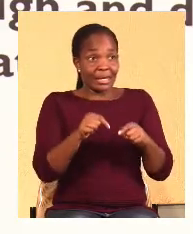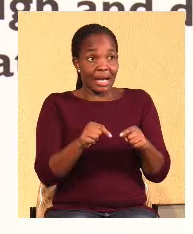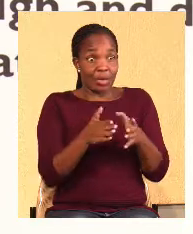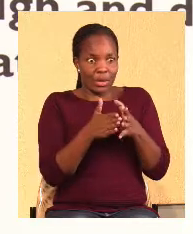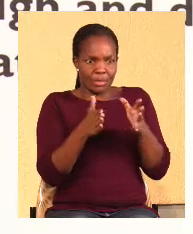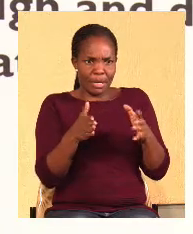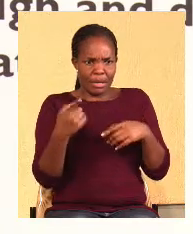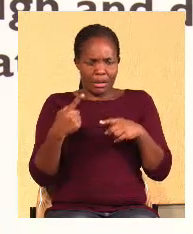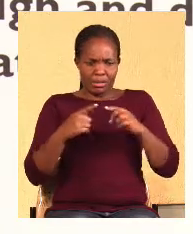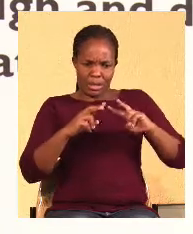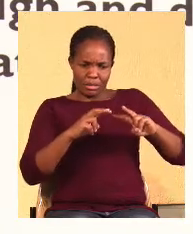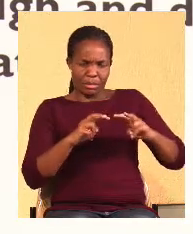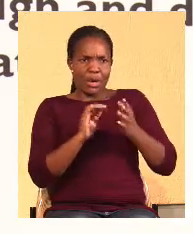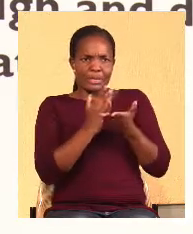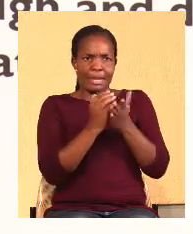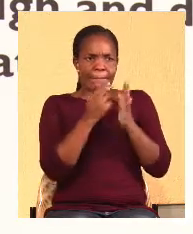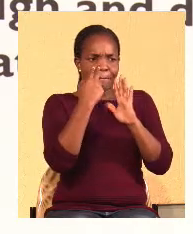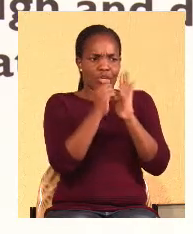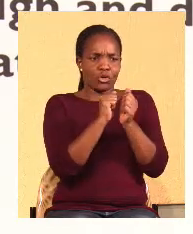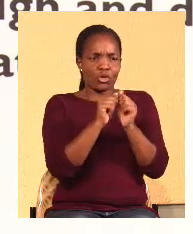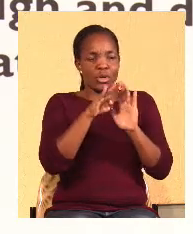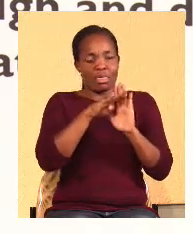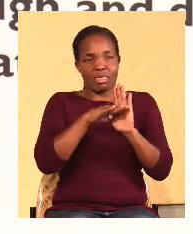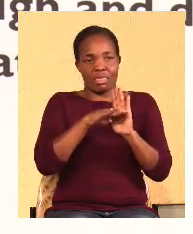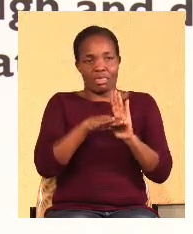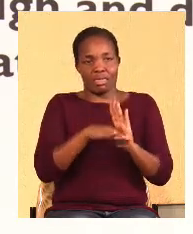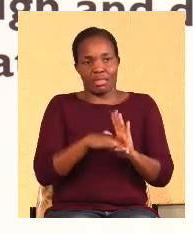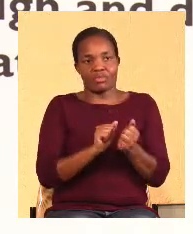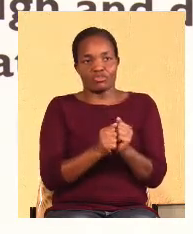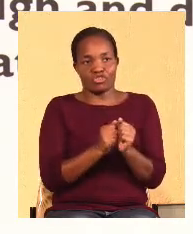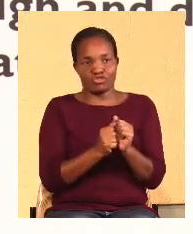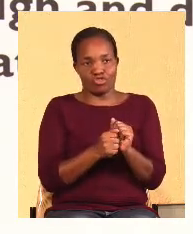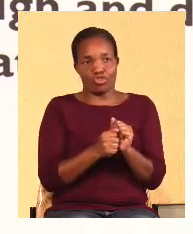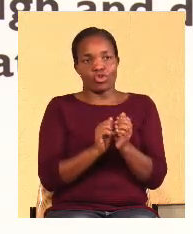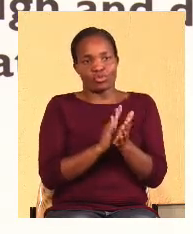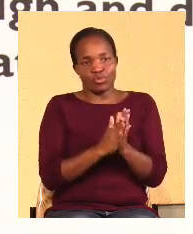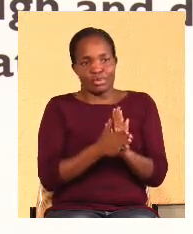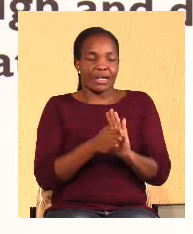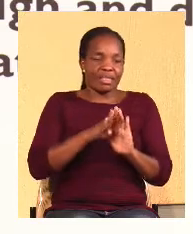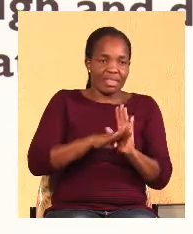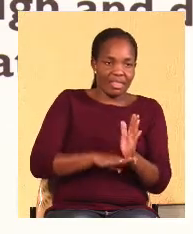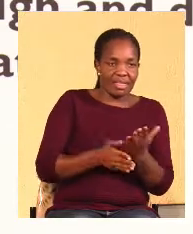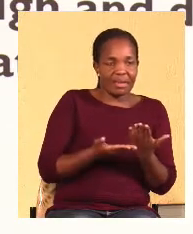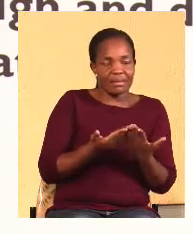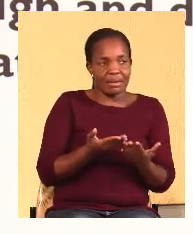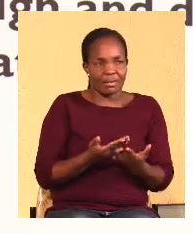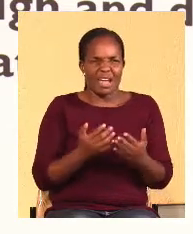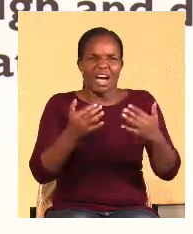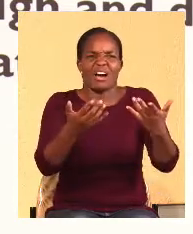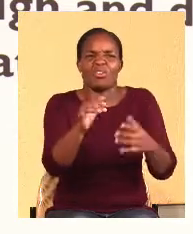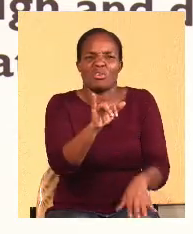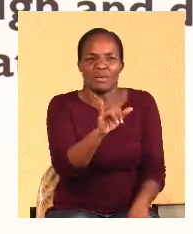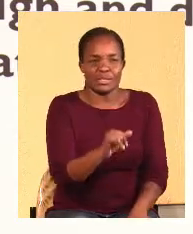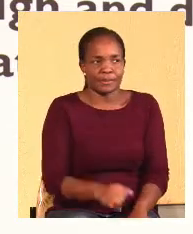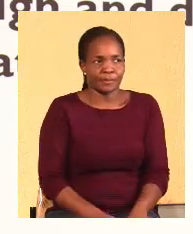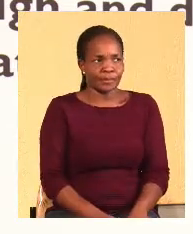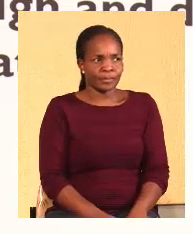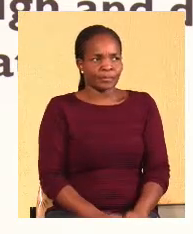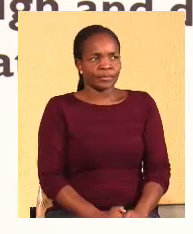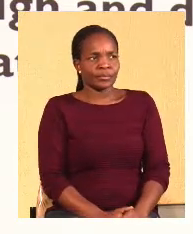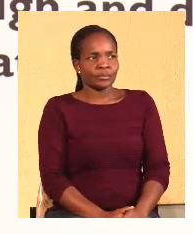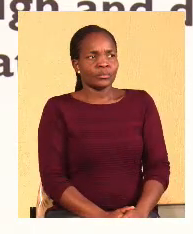and relaxed some of the stringent conditions under which the Namibians were operating. So, for example, and I think